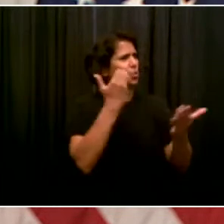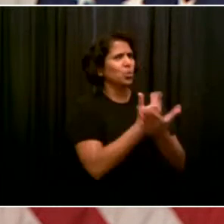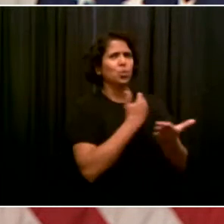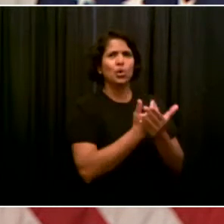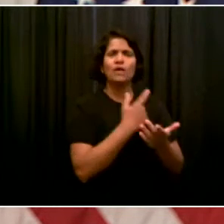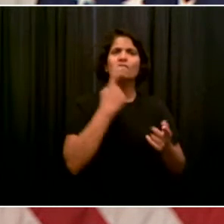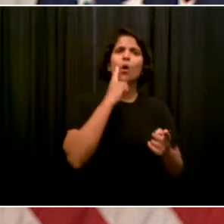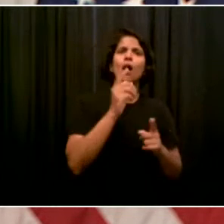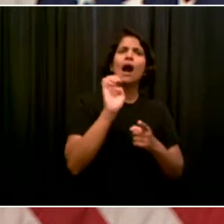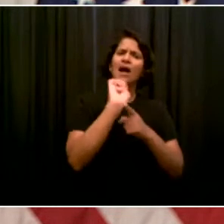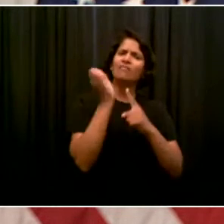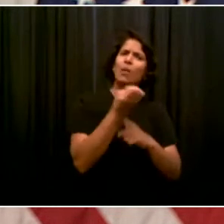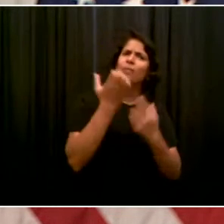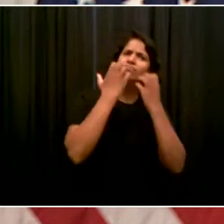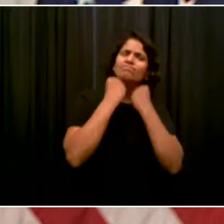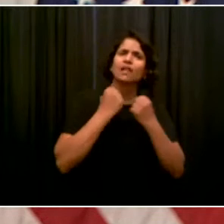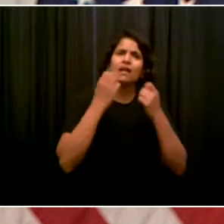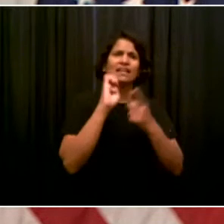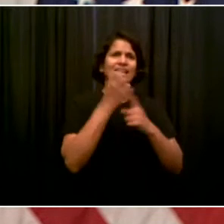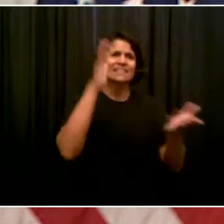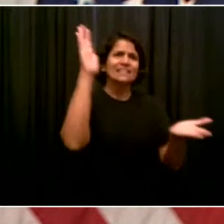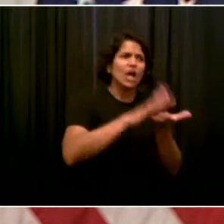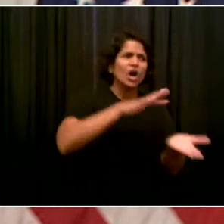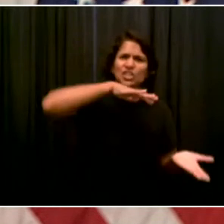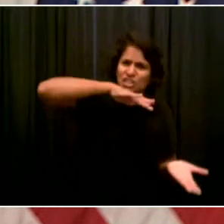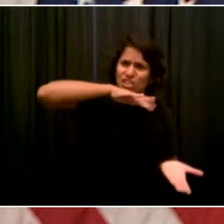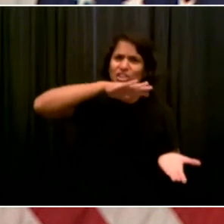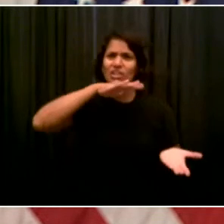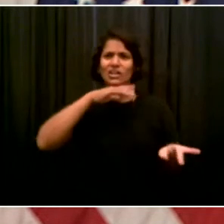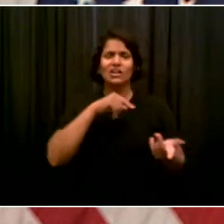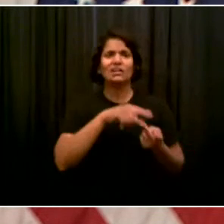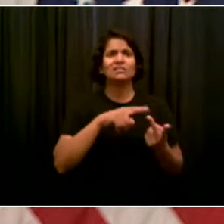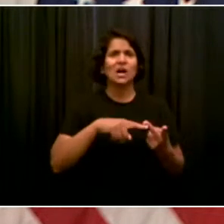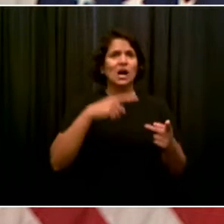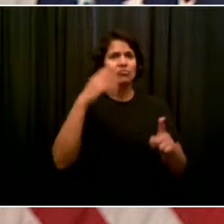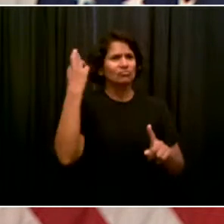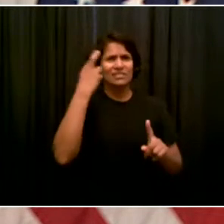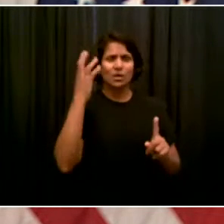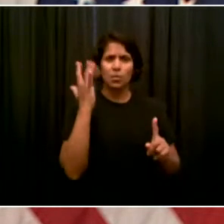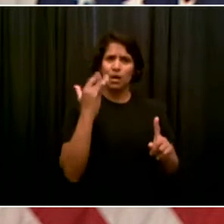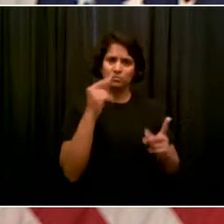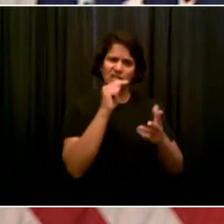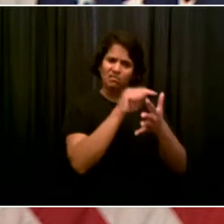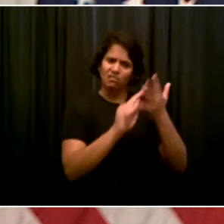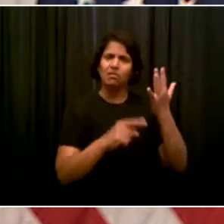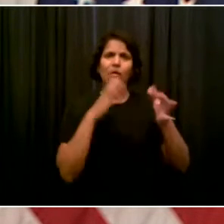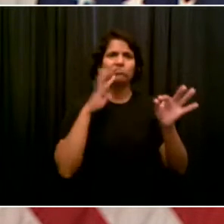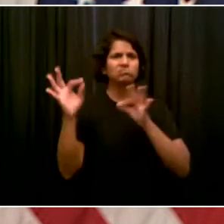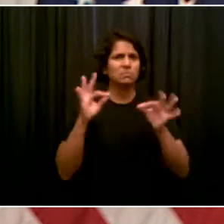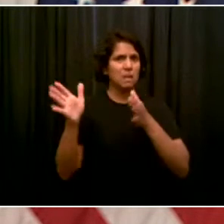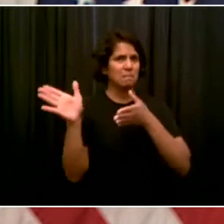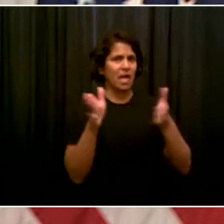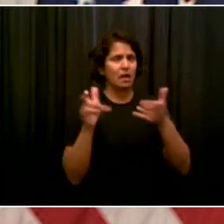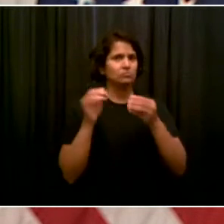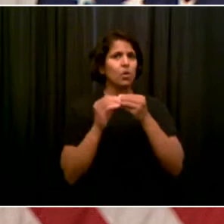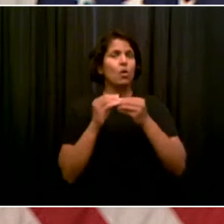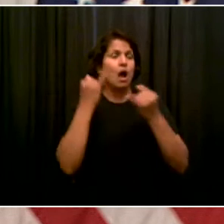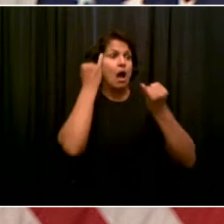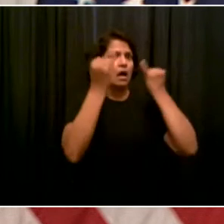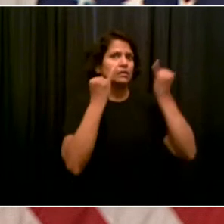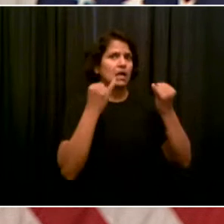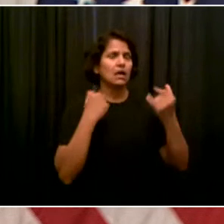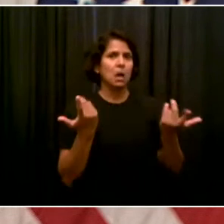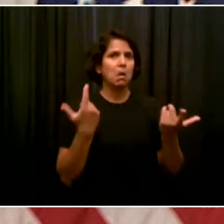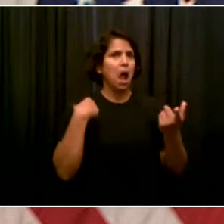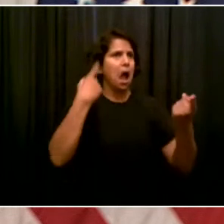there's no reason to believe that's going to change. But we cannot solve that problem by putting more big diesel trucks on our